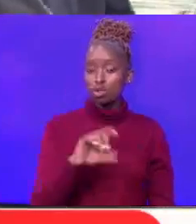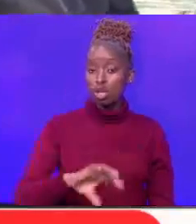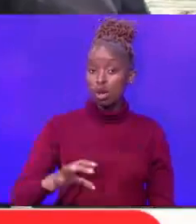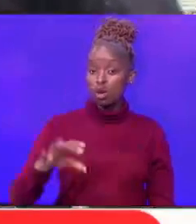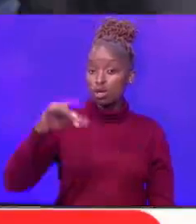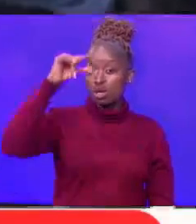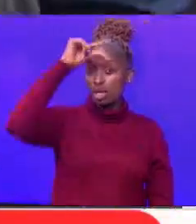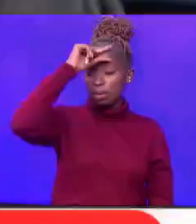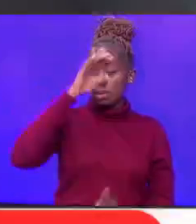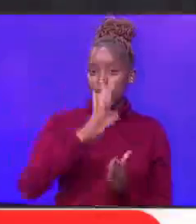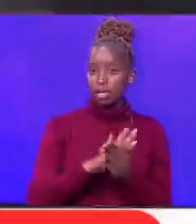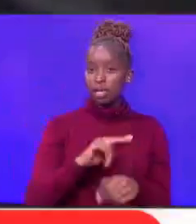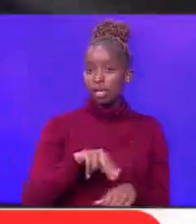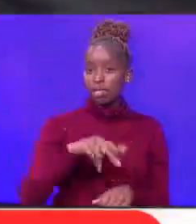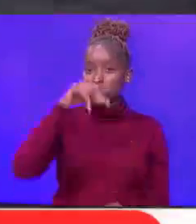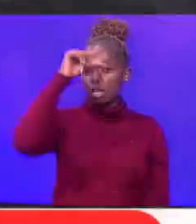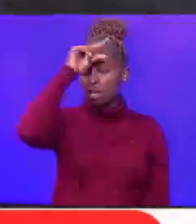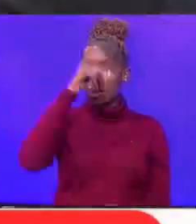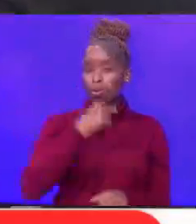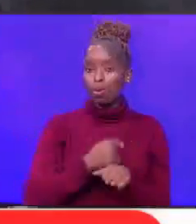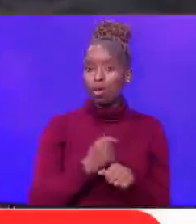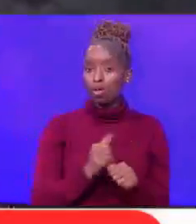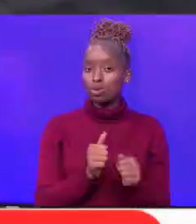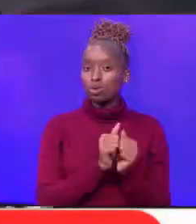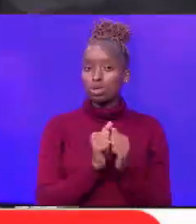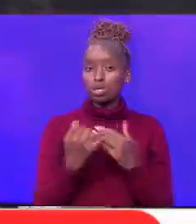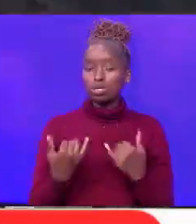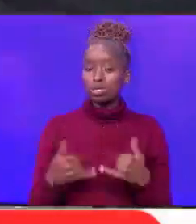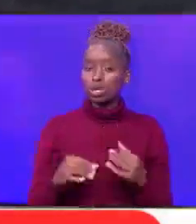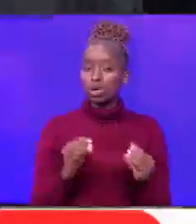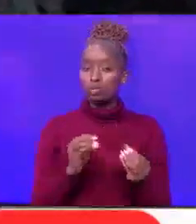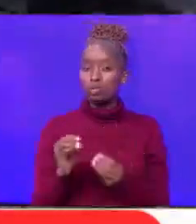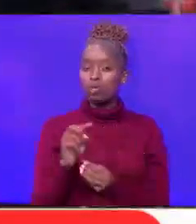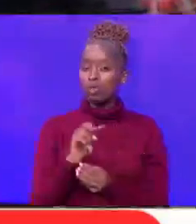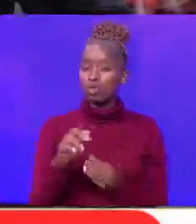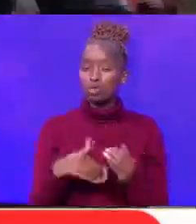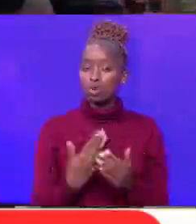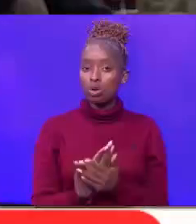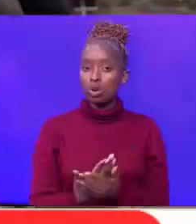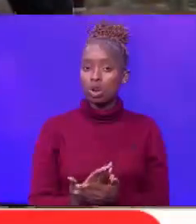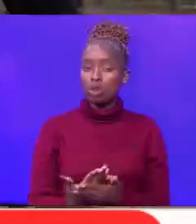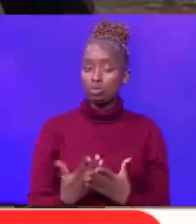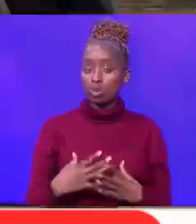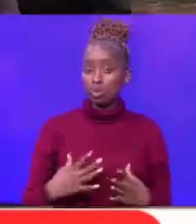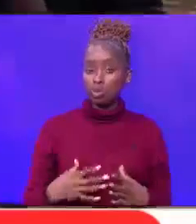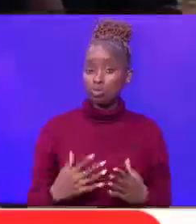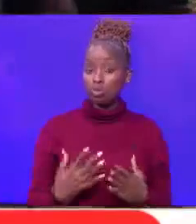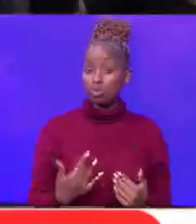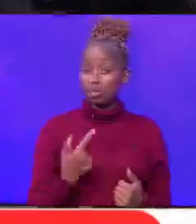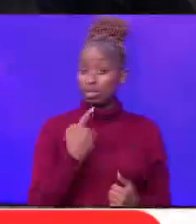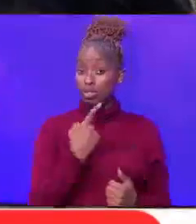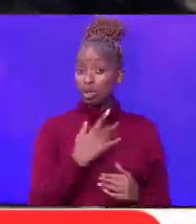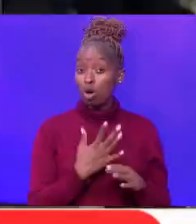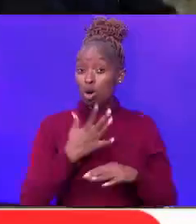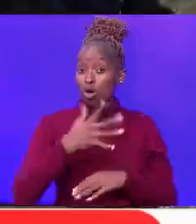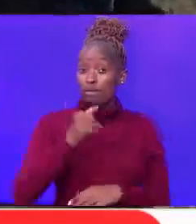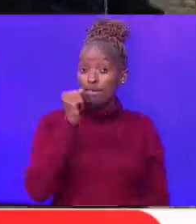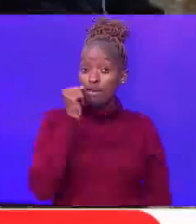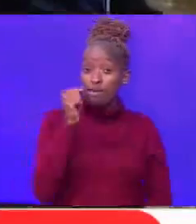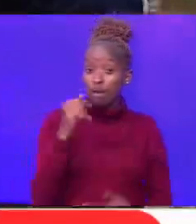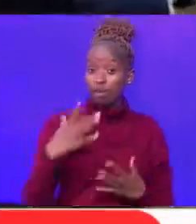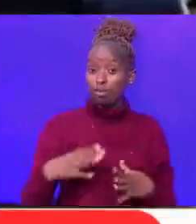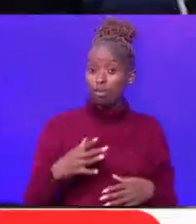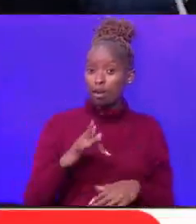government working together to evacuate stranded residents. A Red Cross estimate suggests that over 500 people have